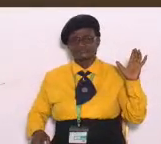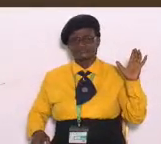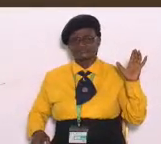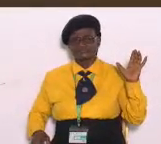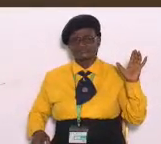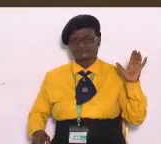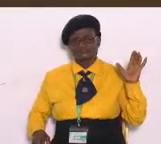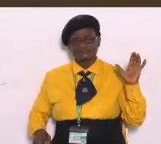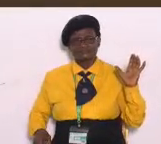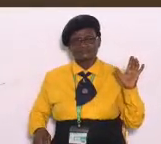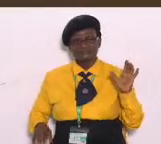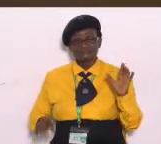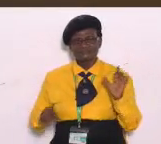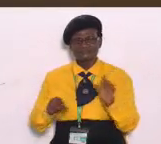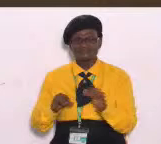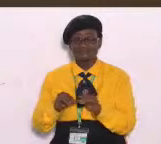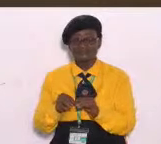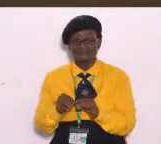Question then is,